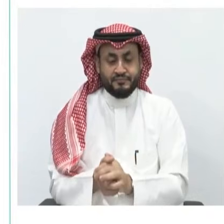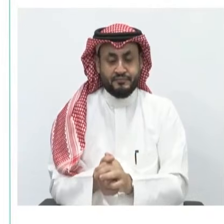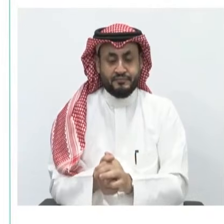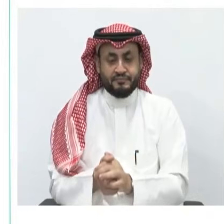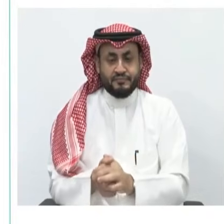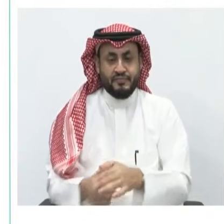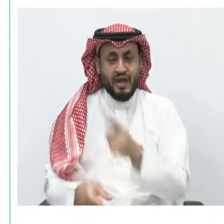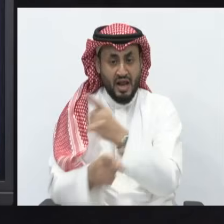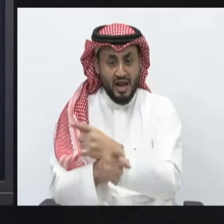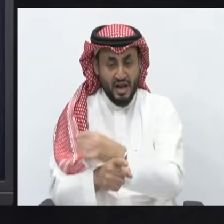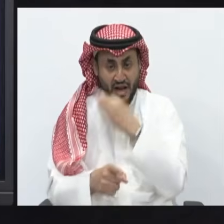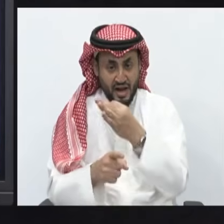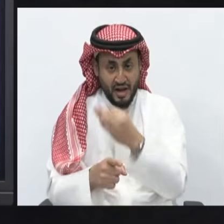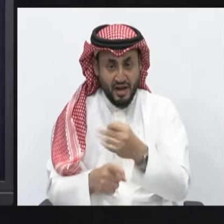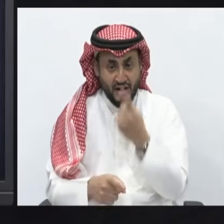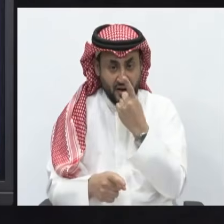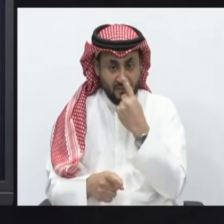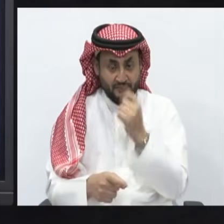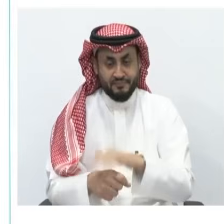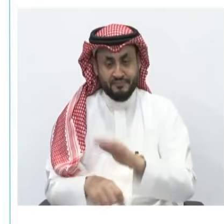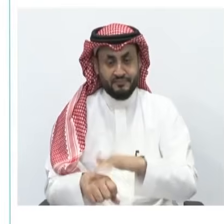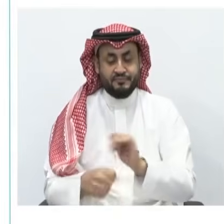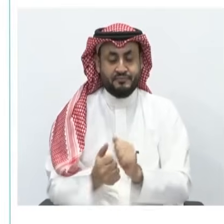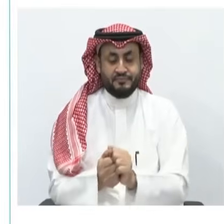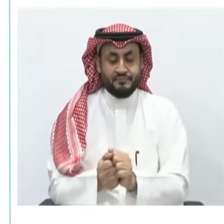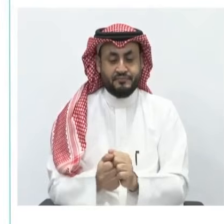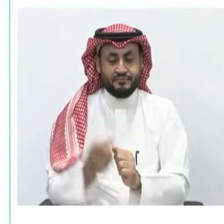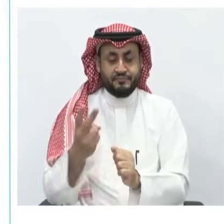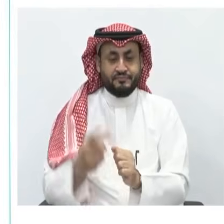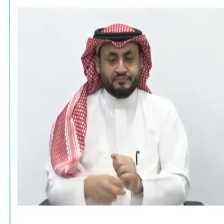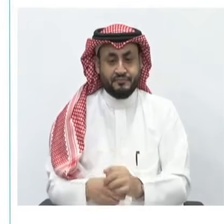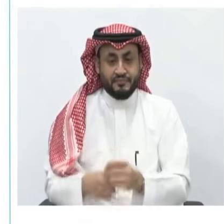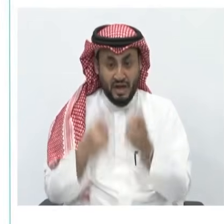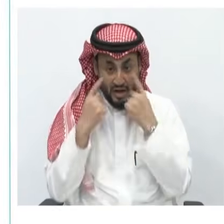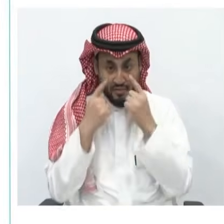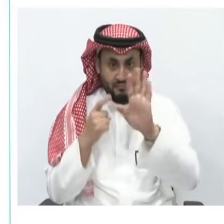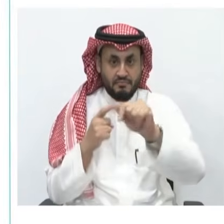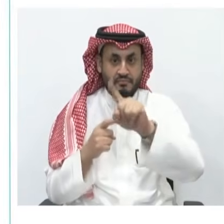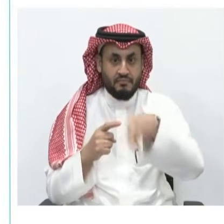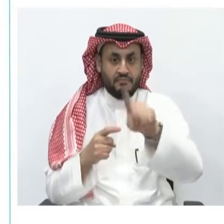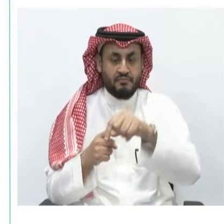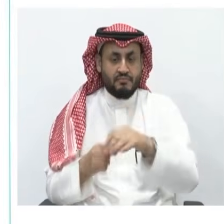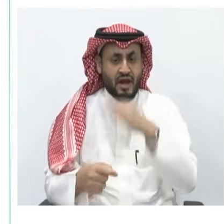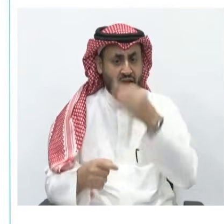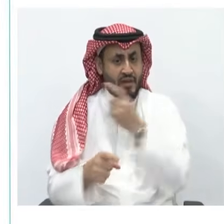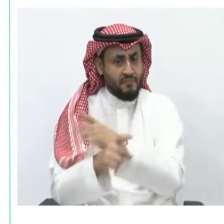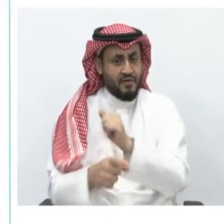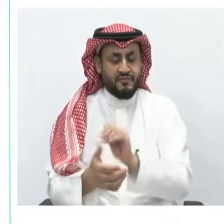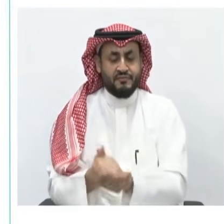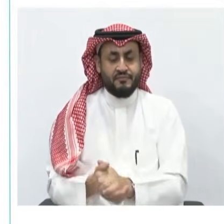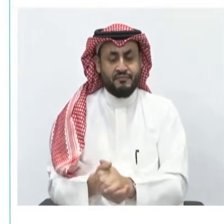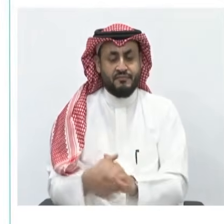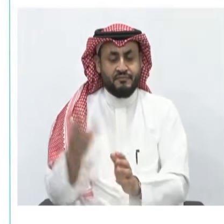The teacher says, touch your nose. Touch your nose. Excellent. Touch your eyes. No.